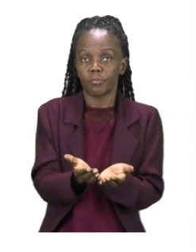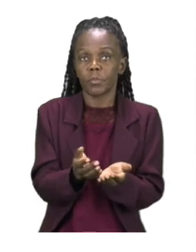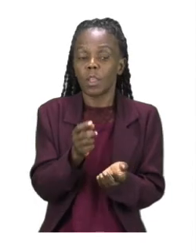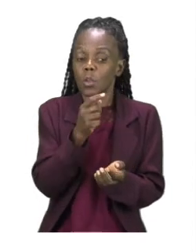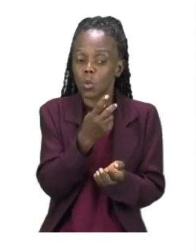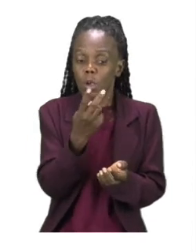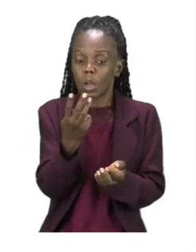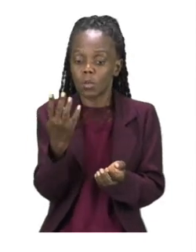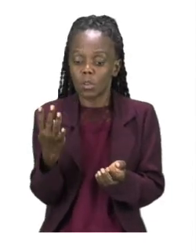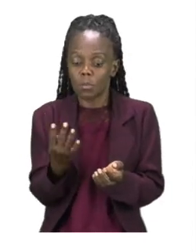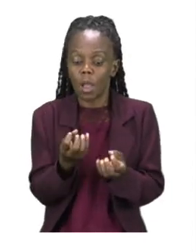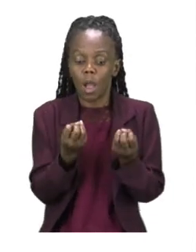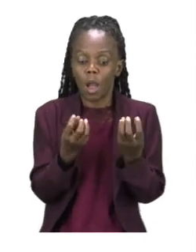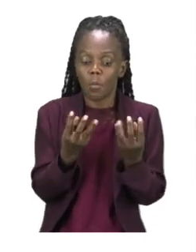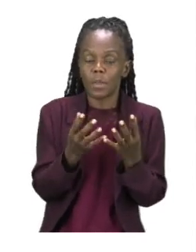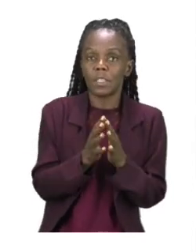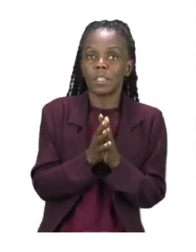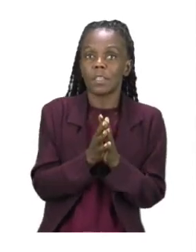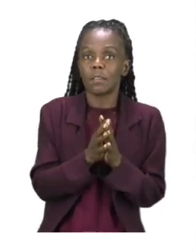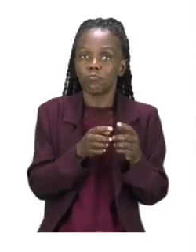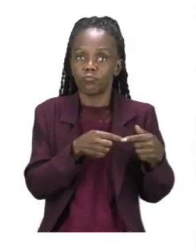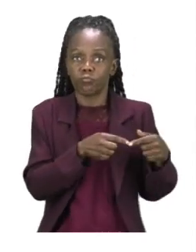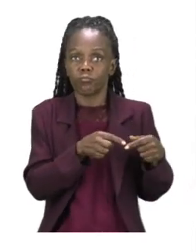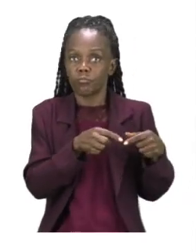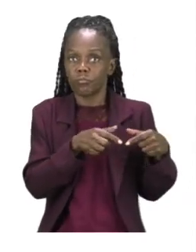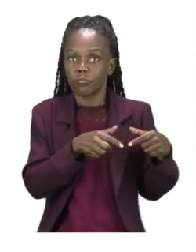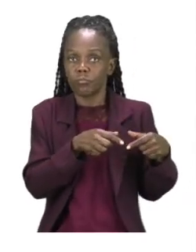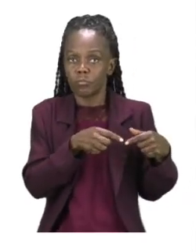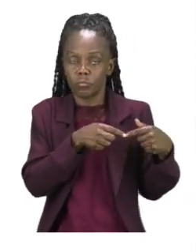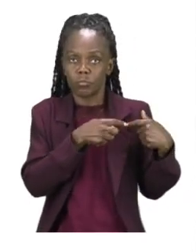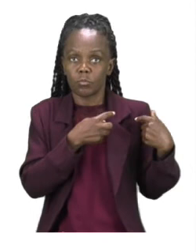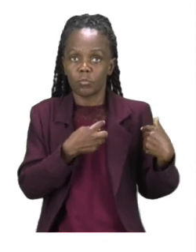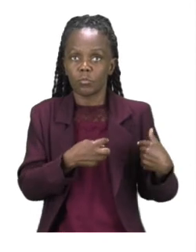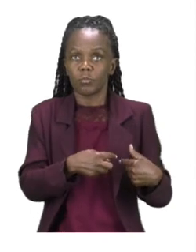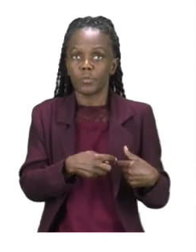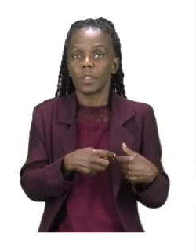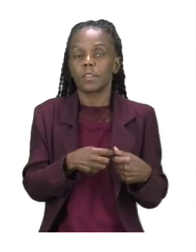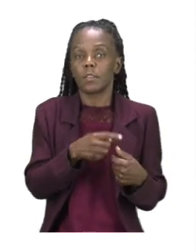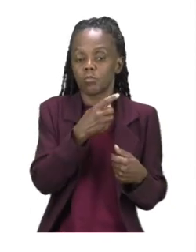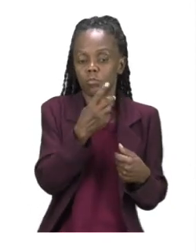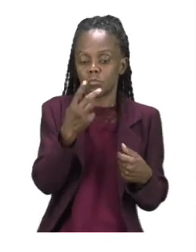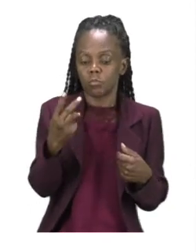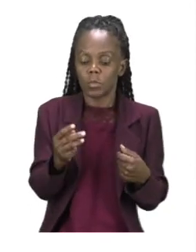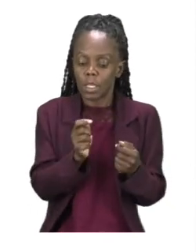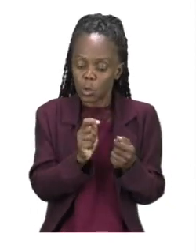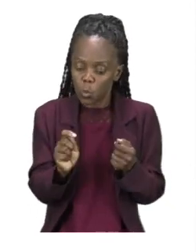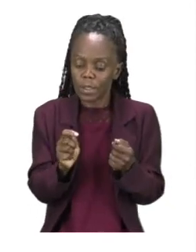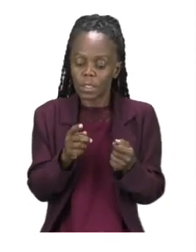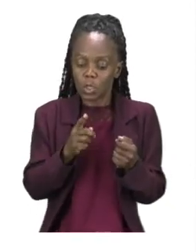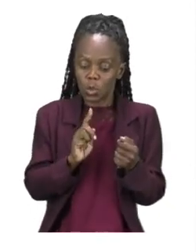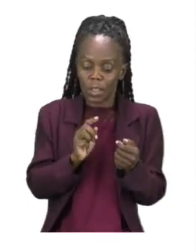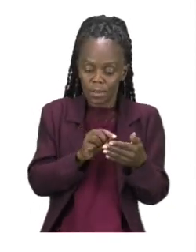your answer on the line below. Have fun, and I will see you just now after you are done